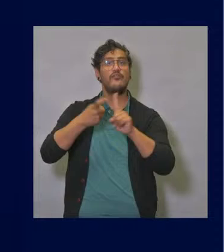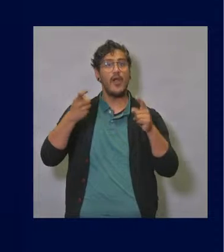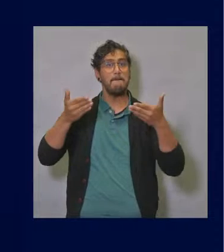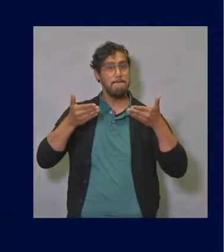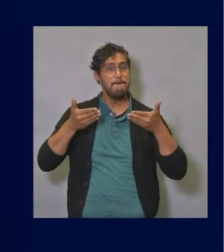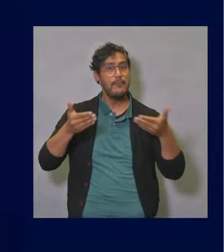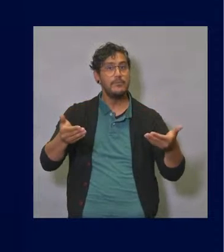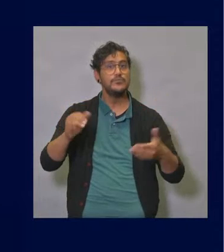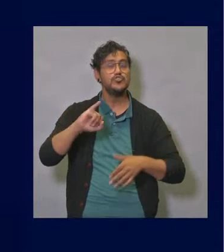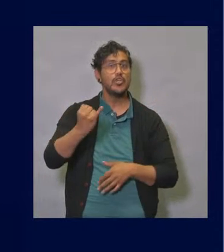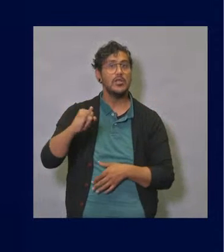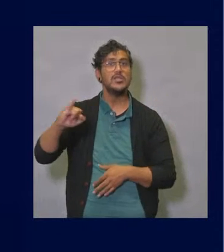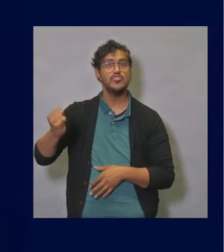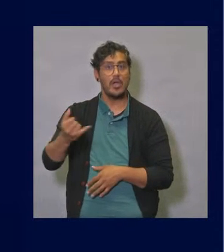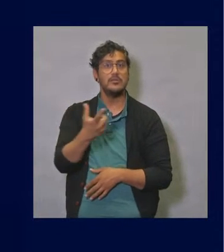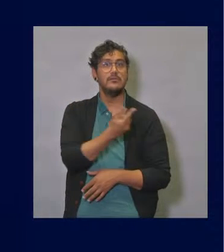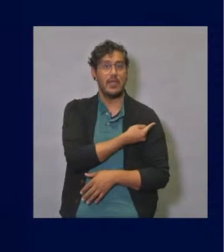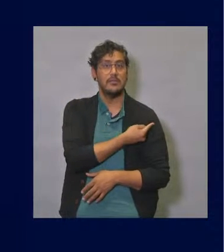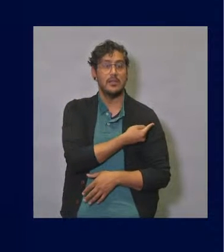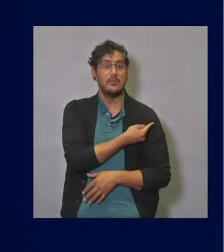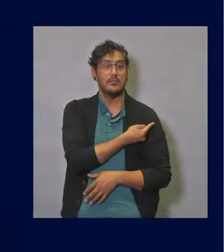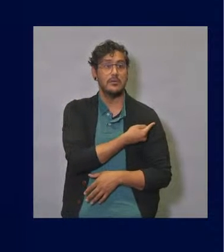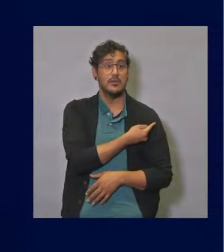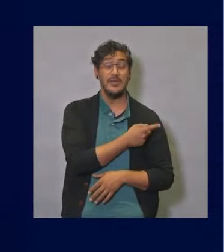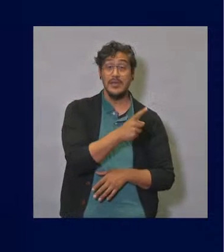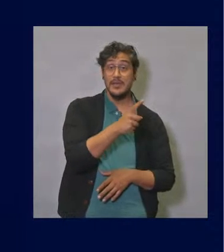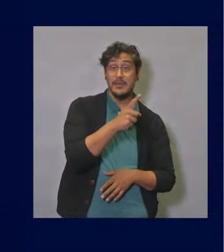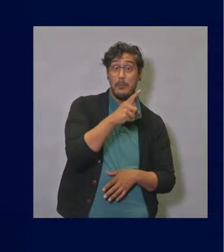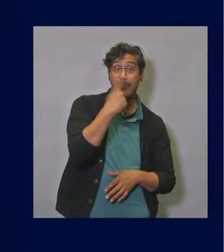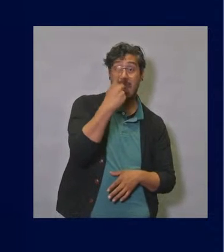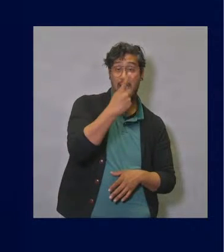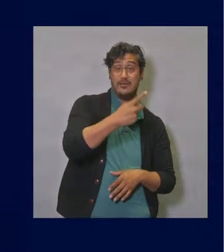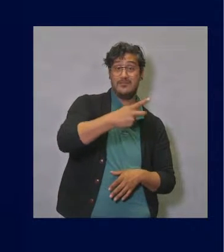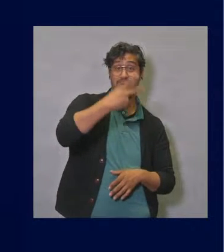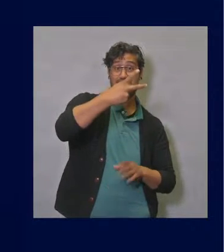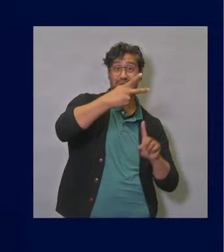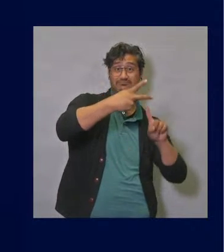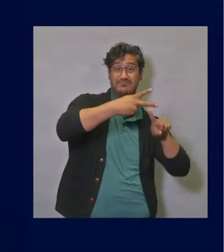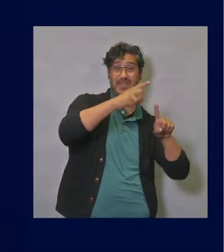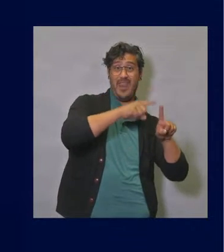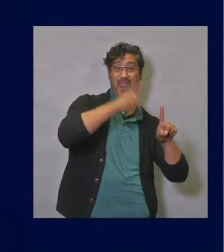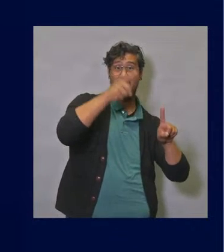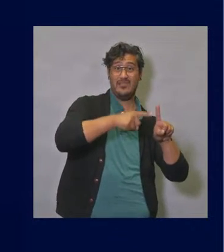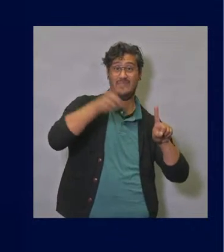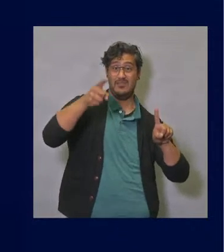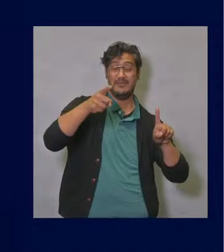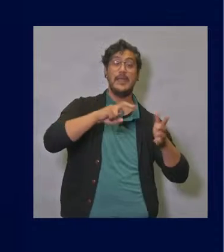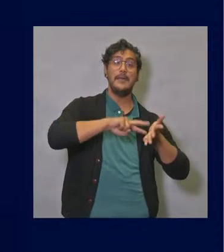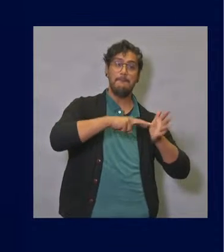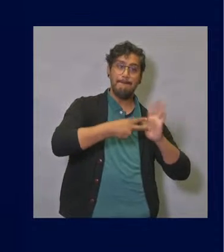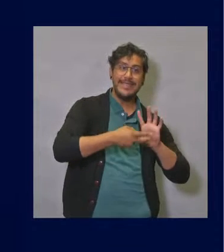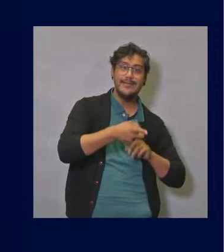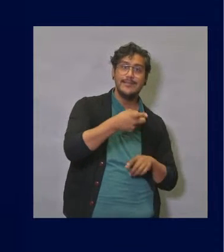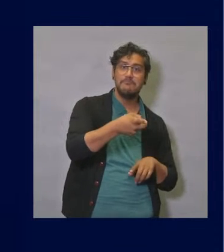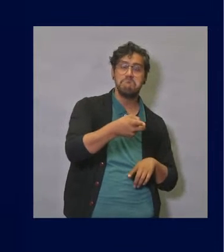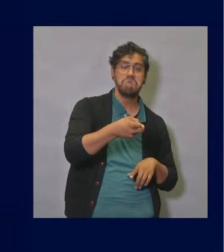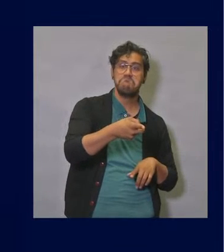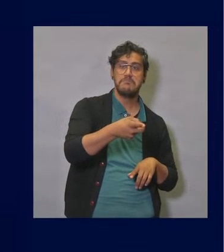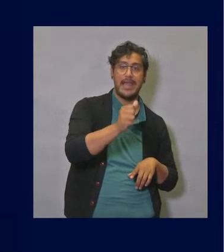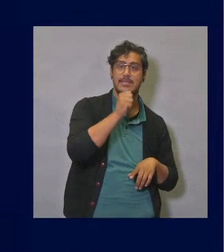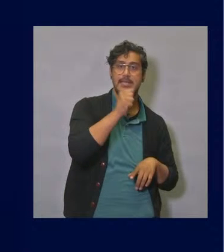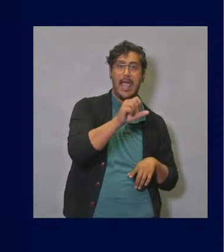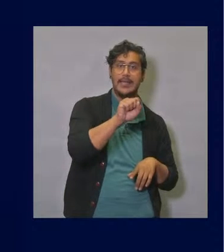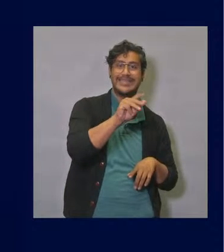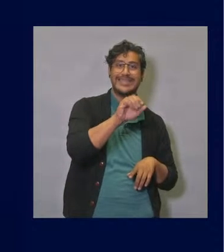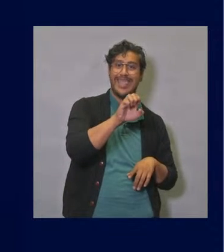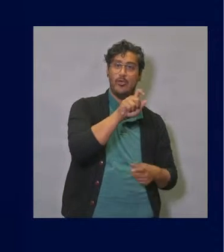Johnson & Johnson vaccine. The black double lines on the blue bars near the bottom indicate that those blue bars are not to scale.